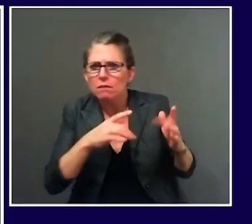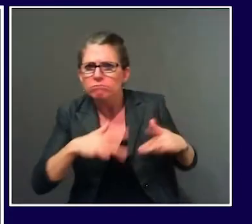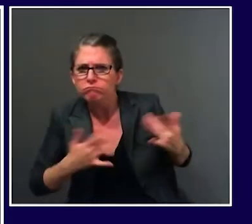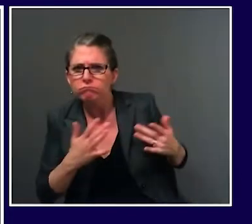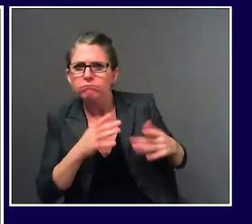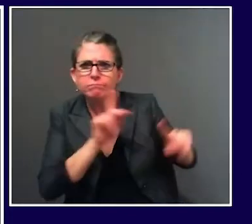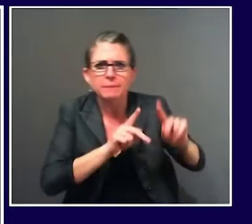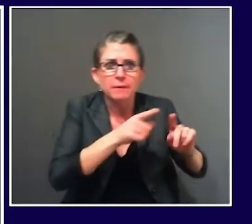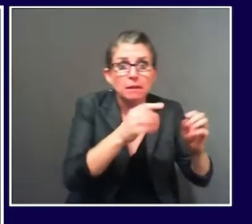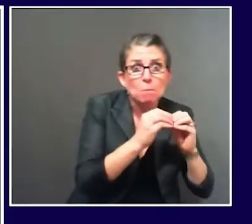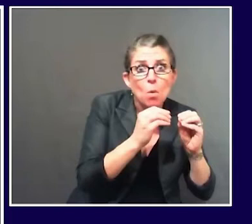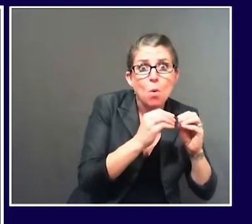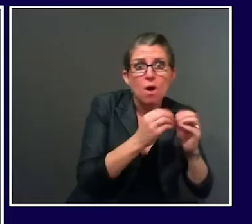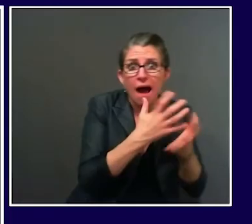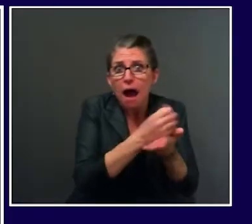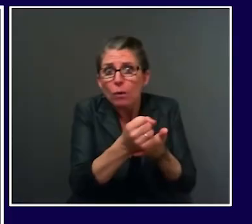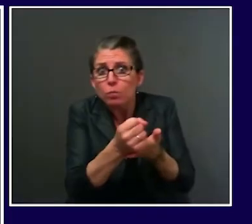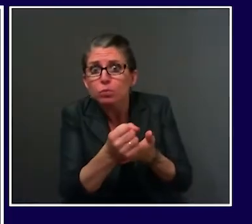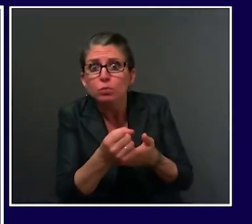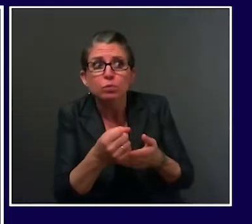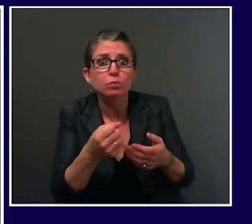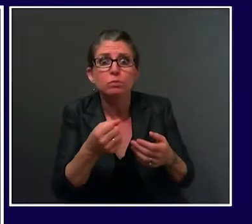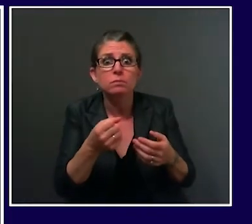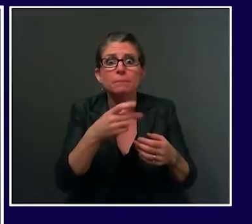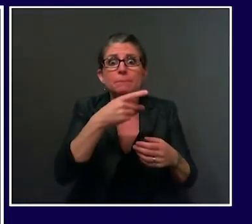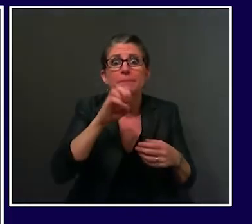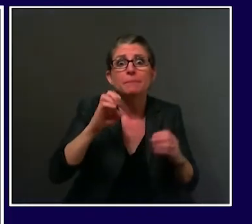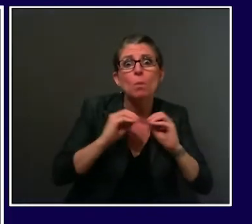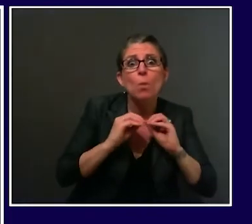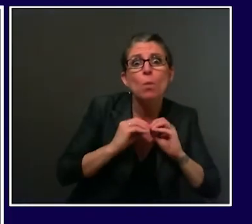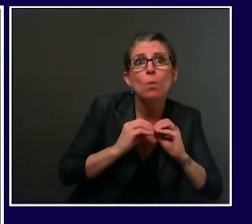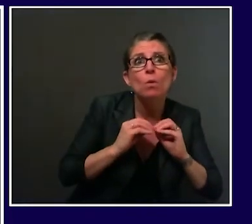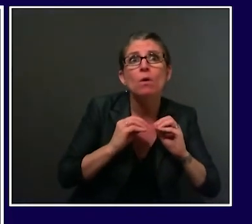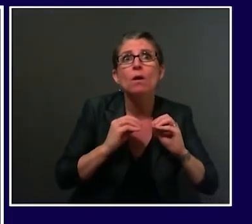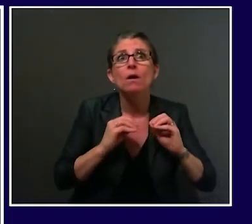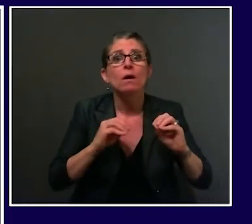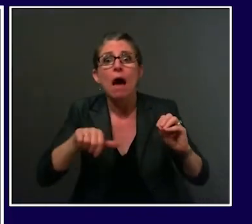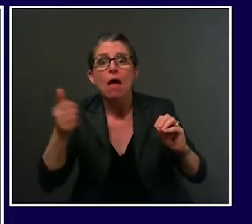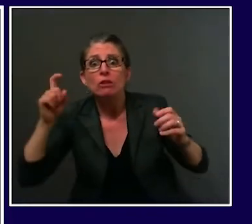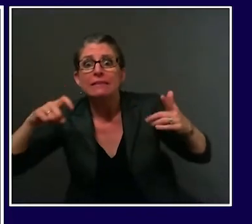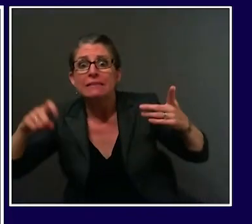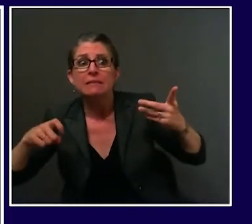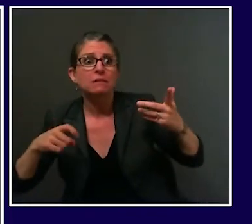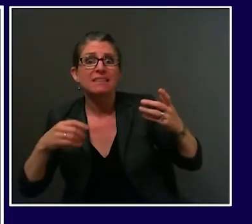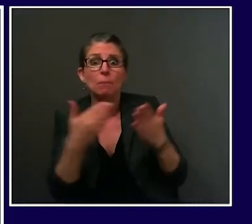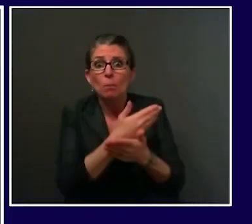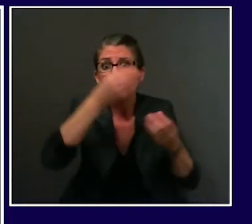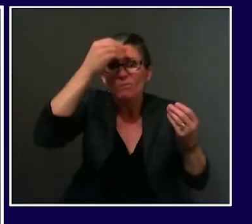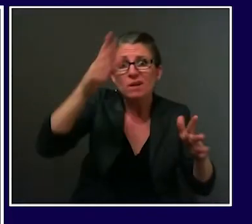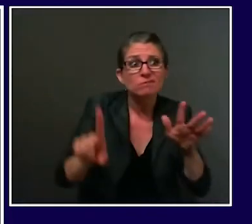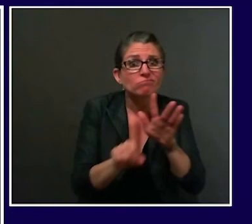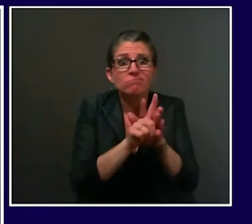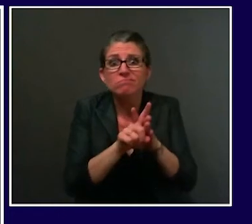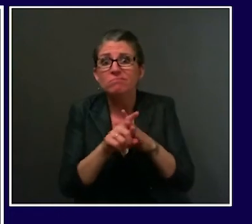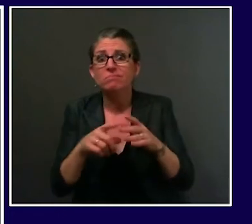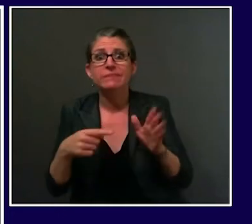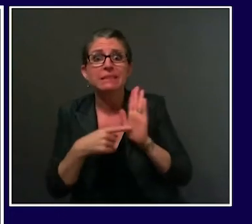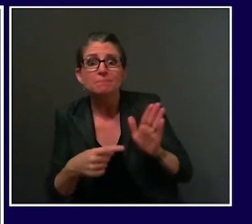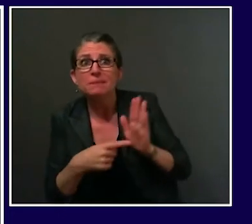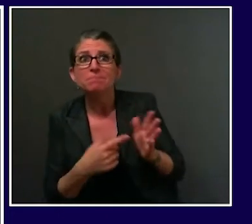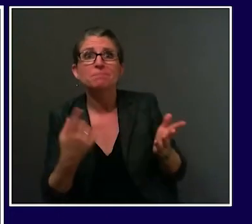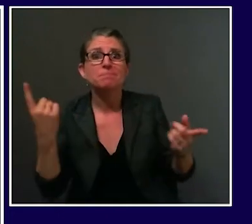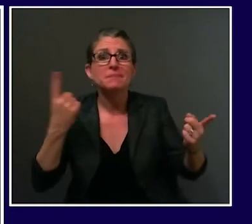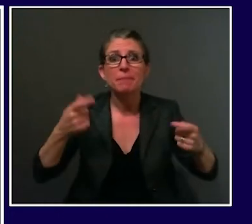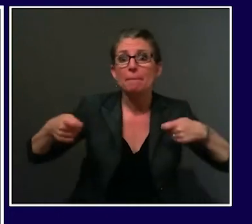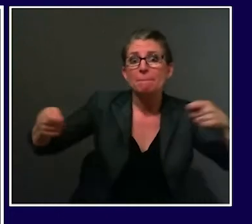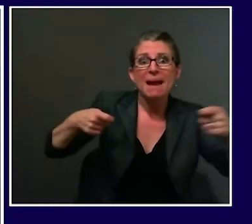they need, but also all the resources that Maine CDC has available from a staffing, infection control, and clinical